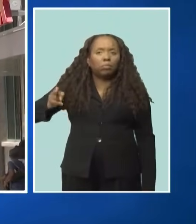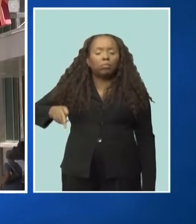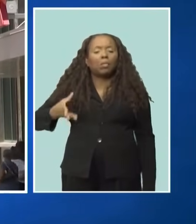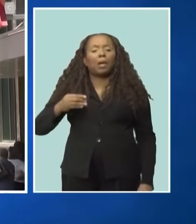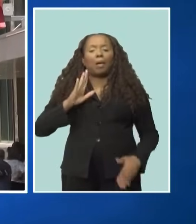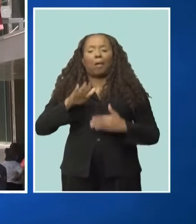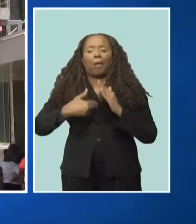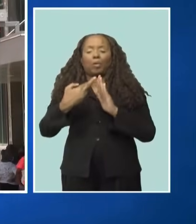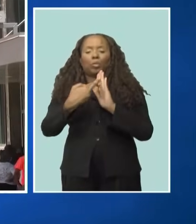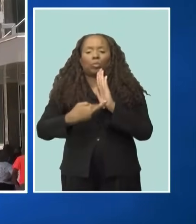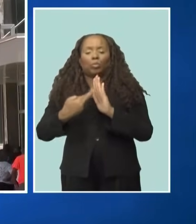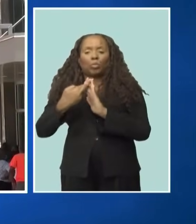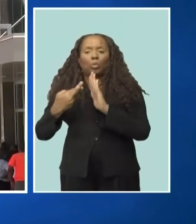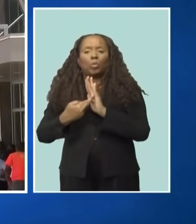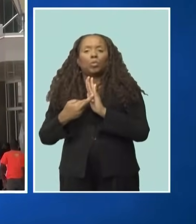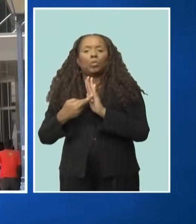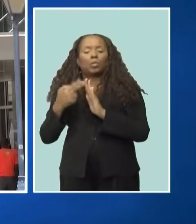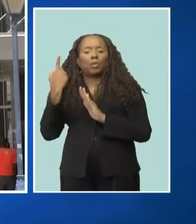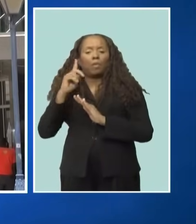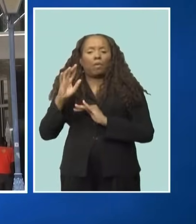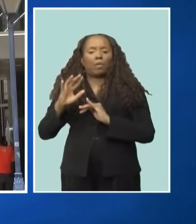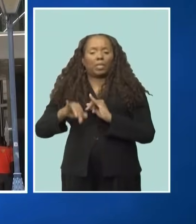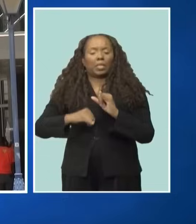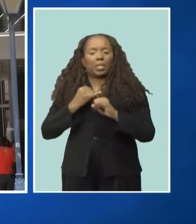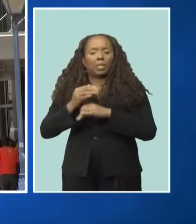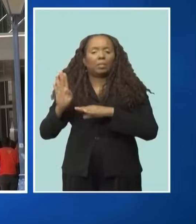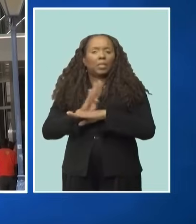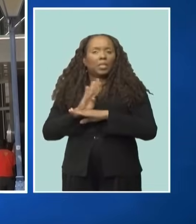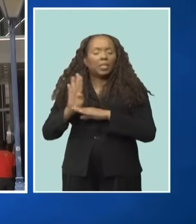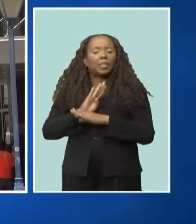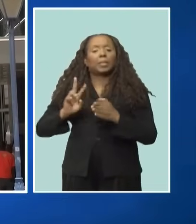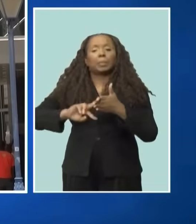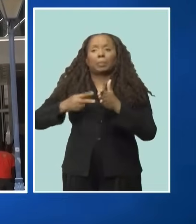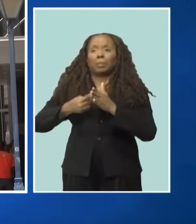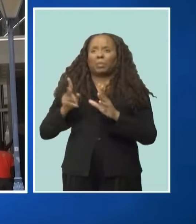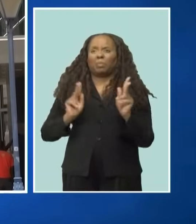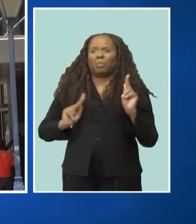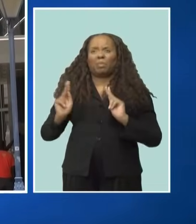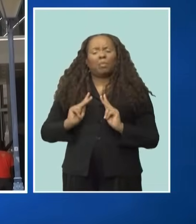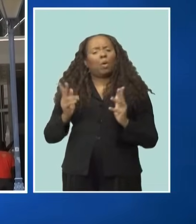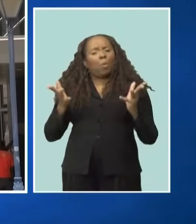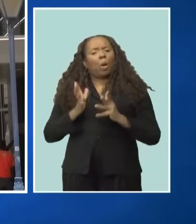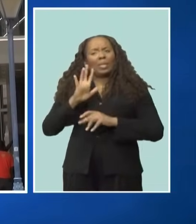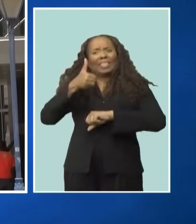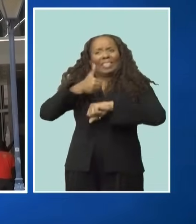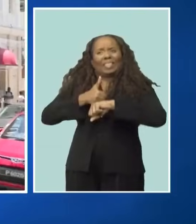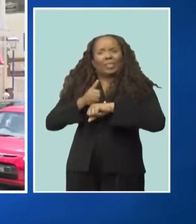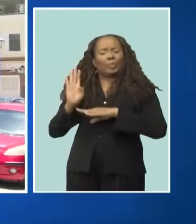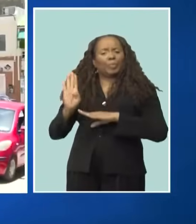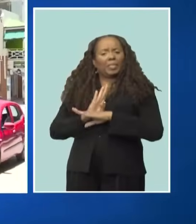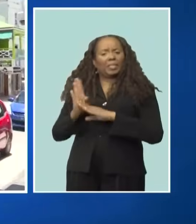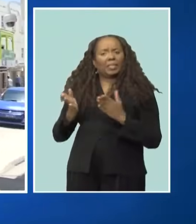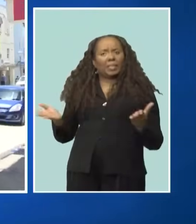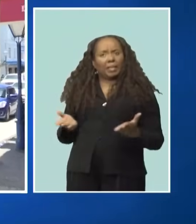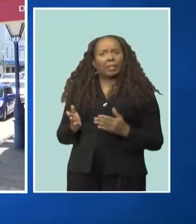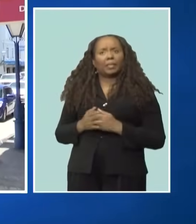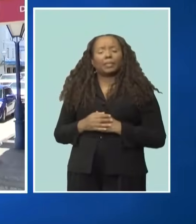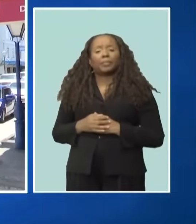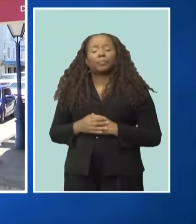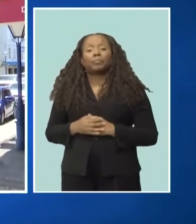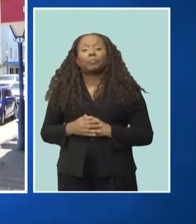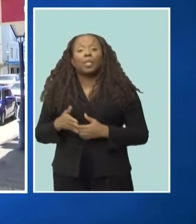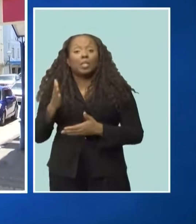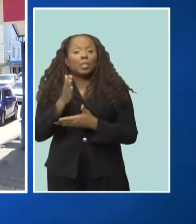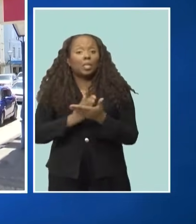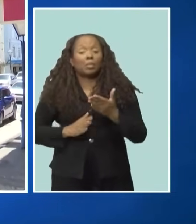governing international business makes it attractive for foreign businesses to have ties here. These entities don't have boots on the